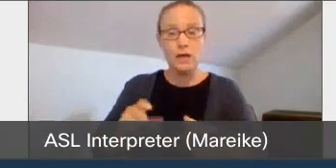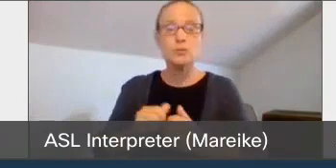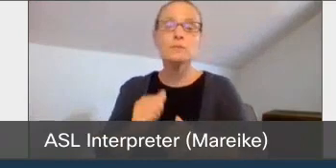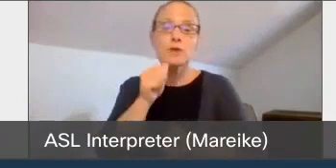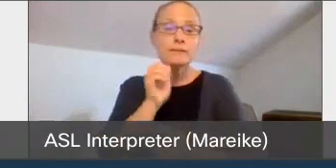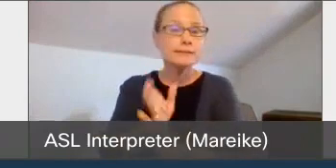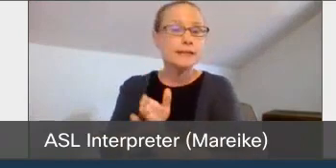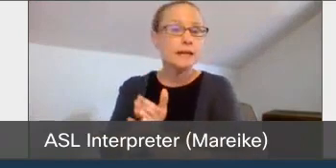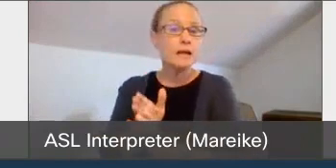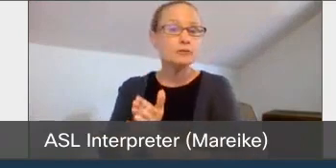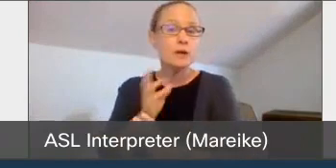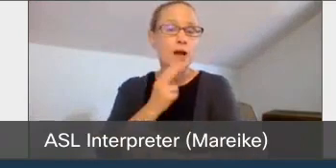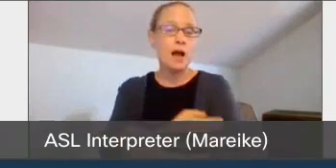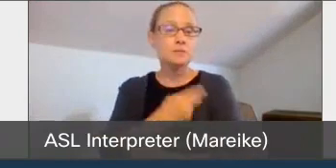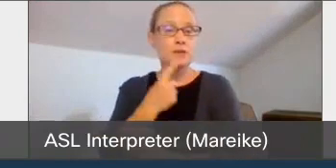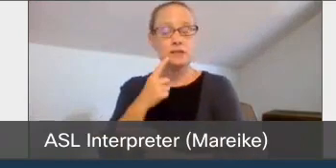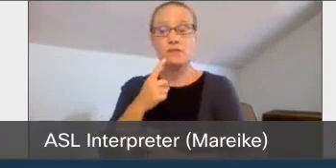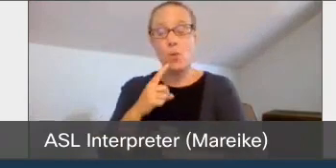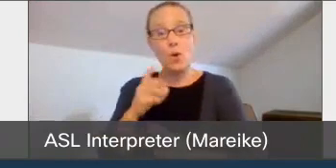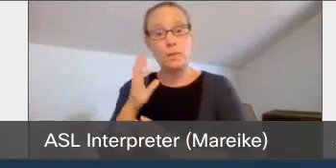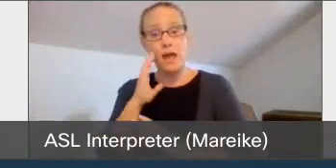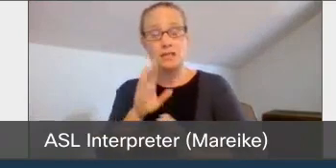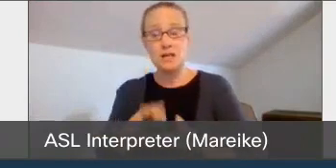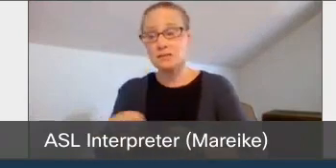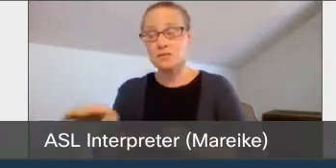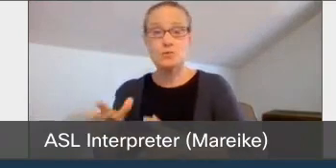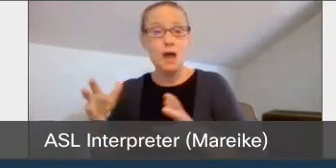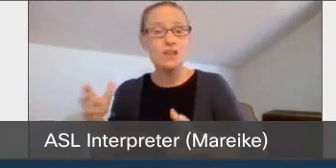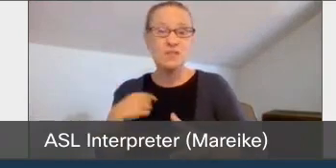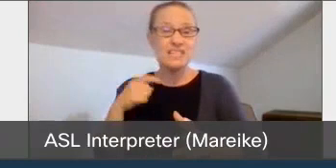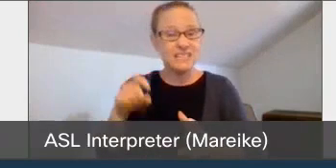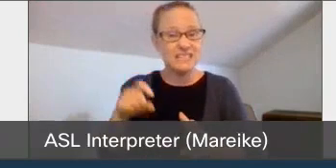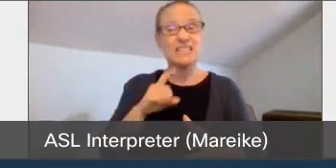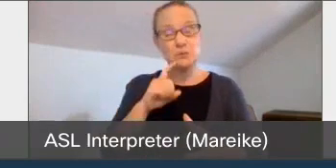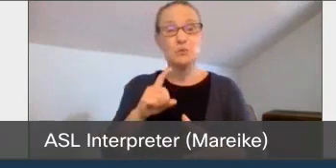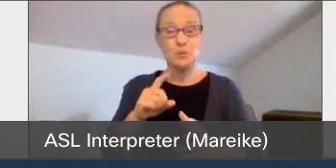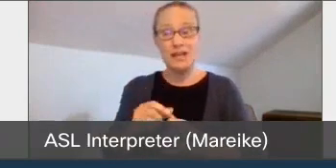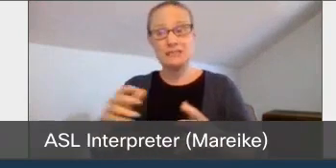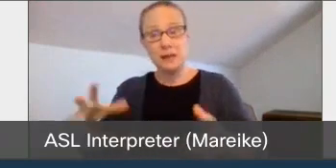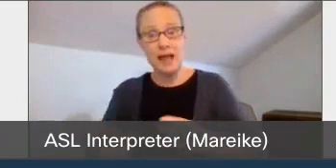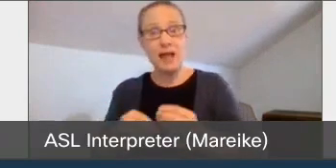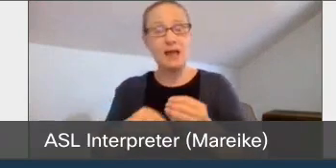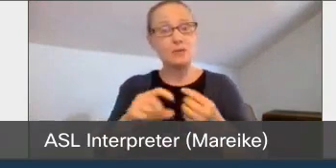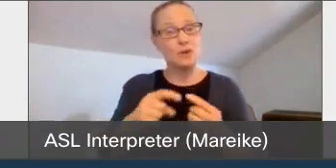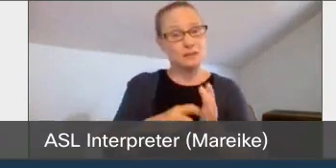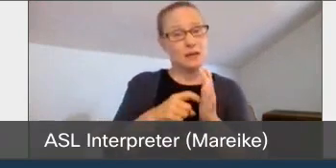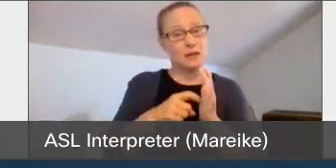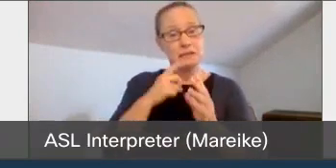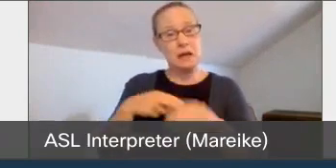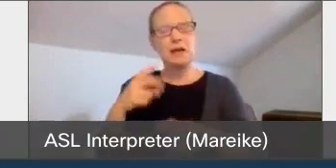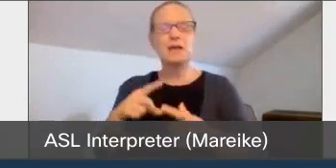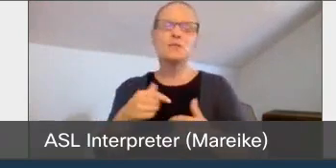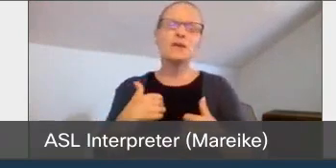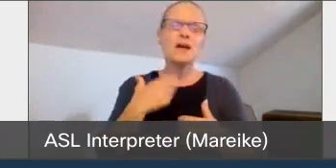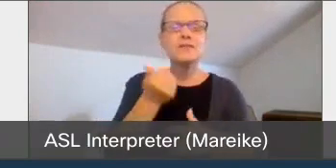hospitals for overflow beds when we really need to expand our needs when demand is high. And then we have a few state hospitals left.